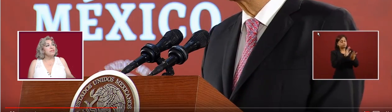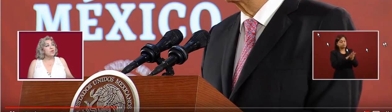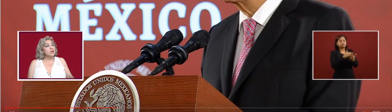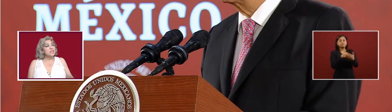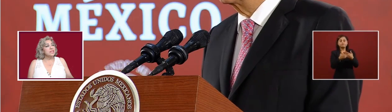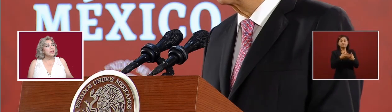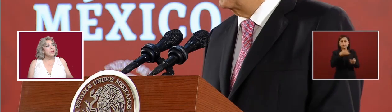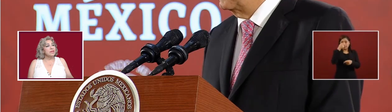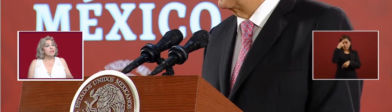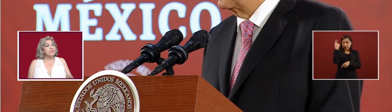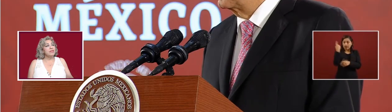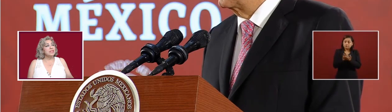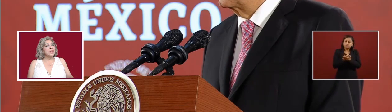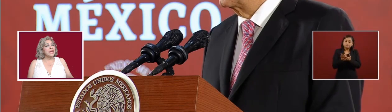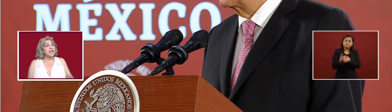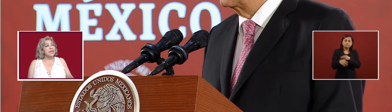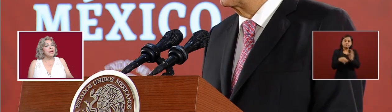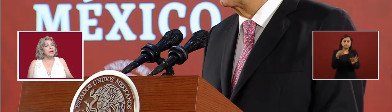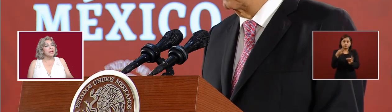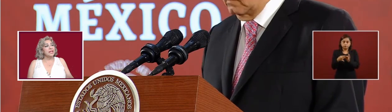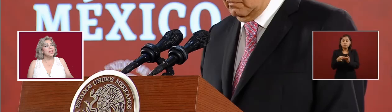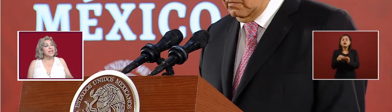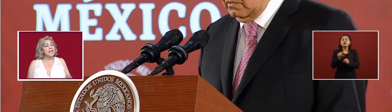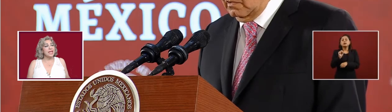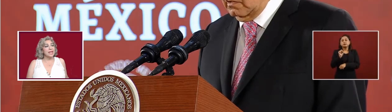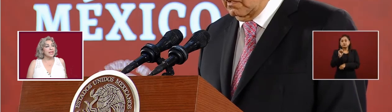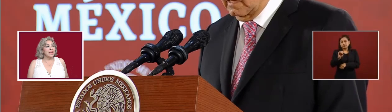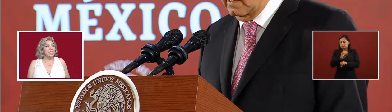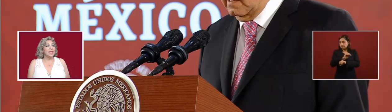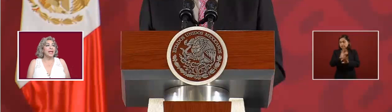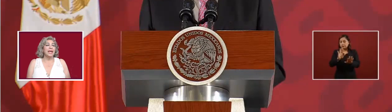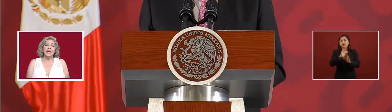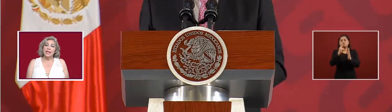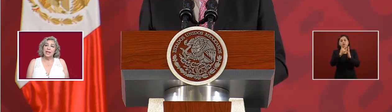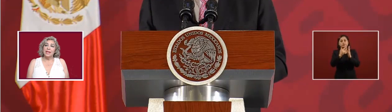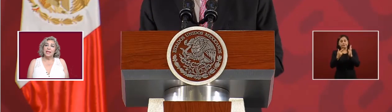Of course, there is a, uh, colleagueing,